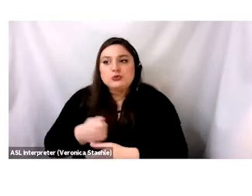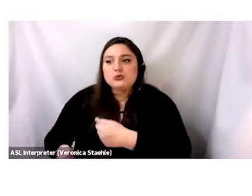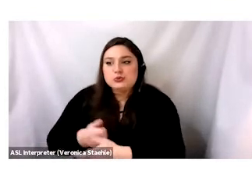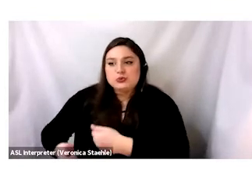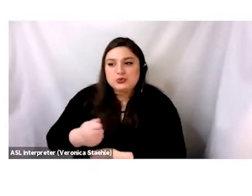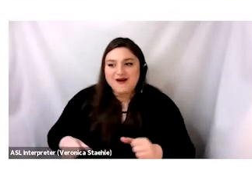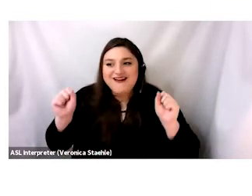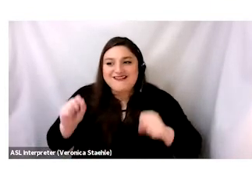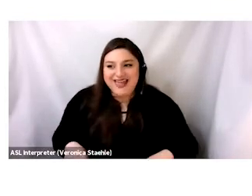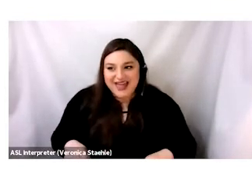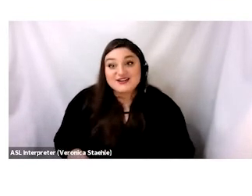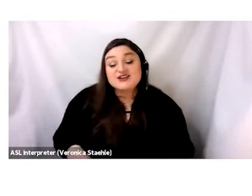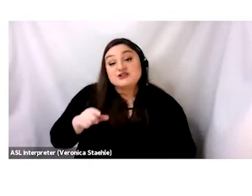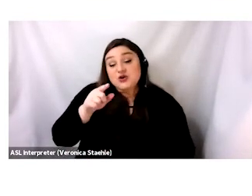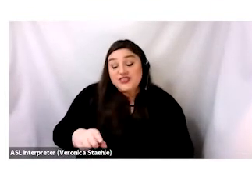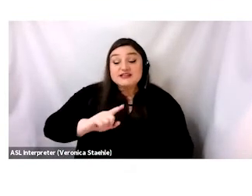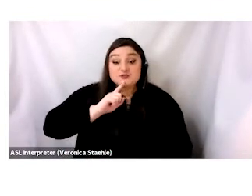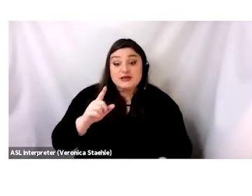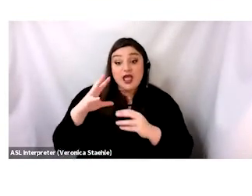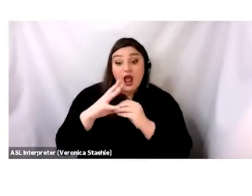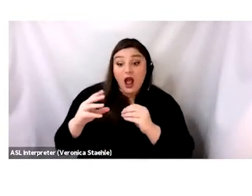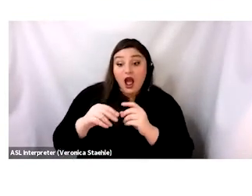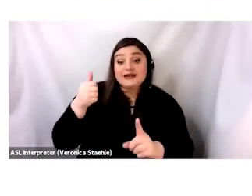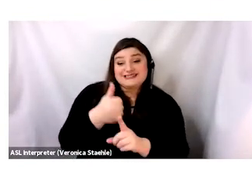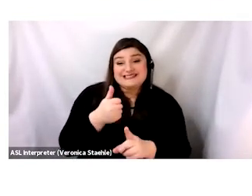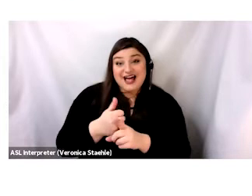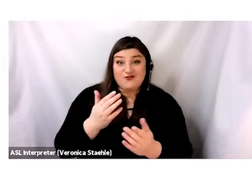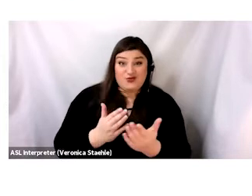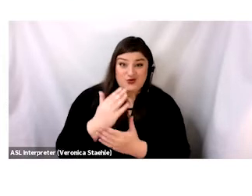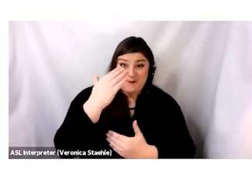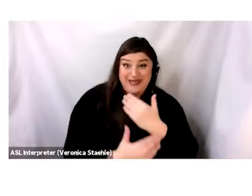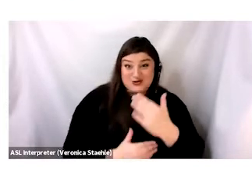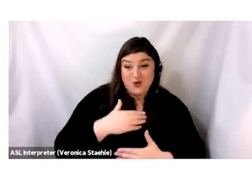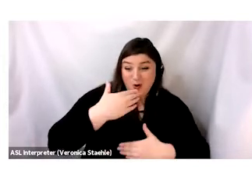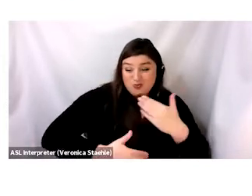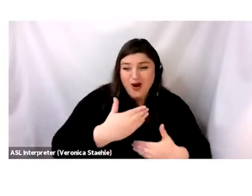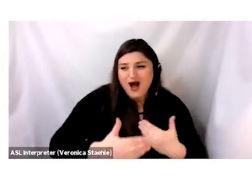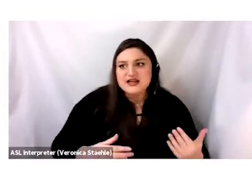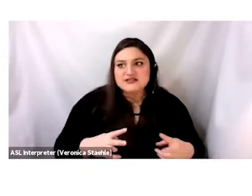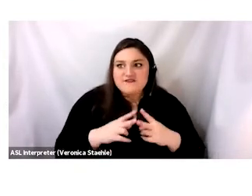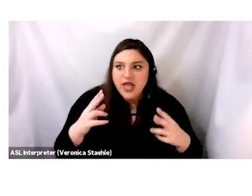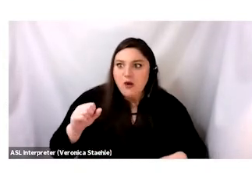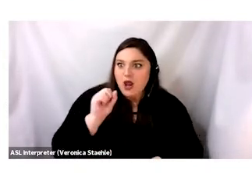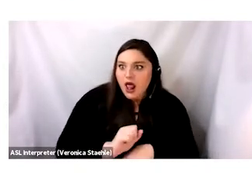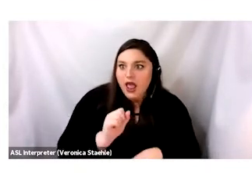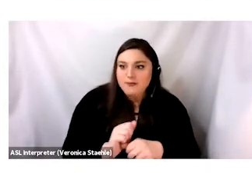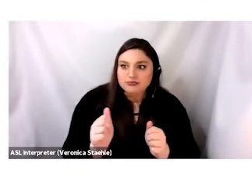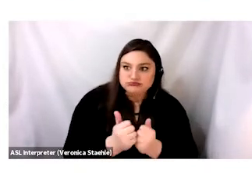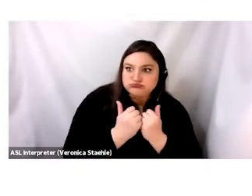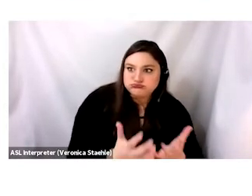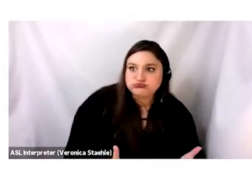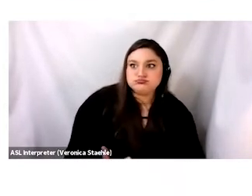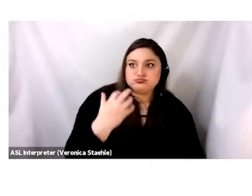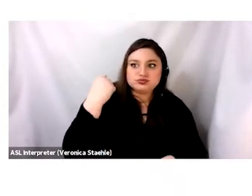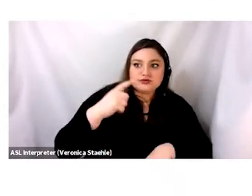like very, very labor intensive, when done by hand, could be completed quickly and easily. And